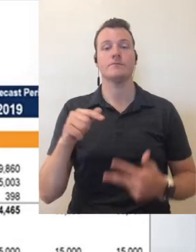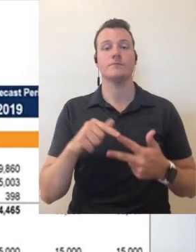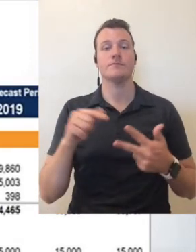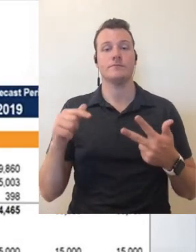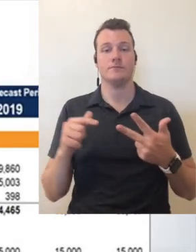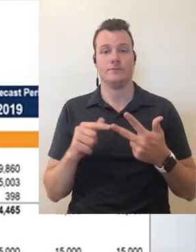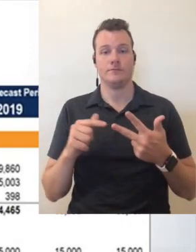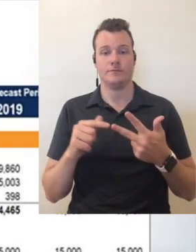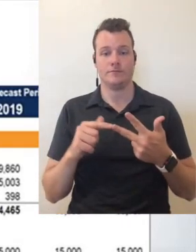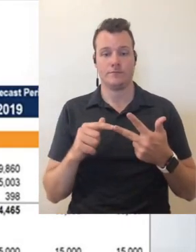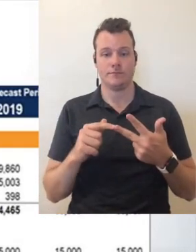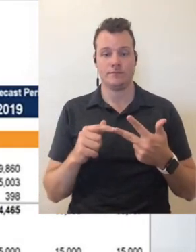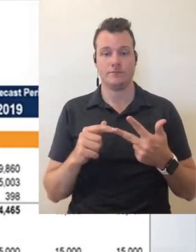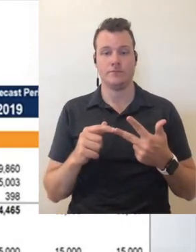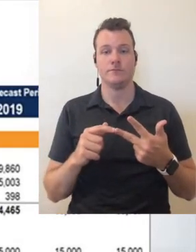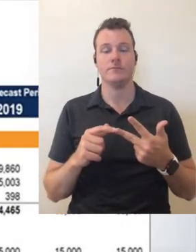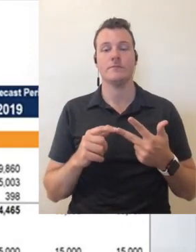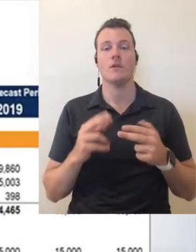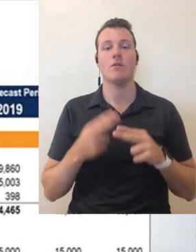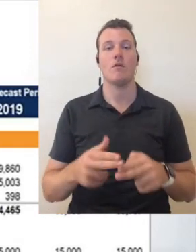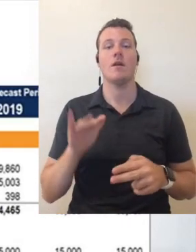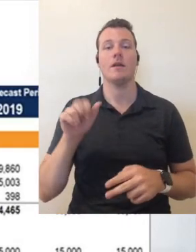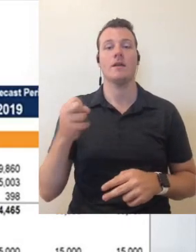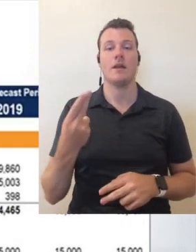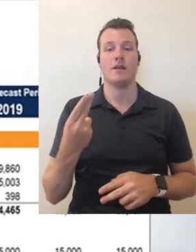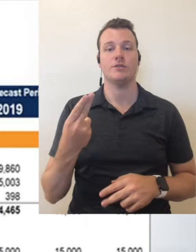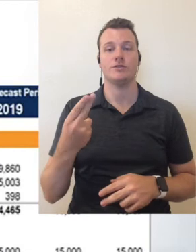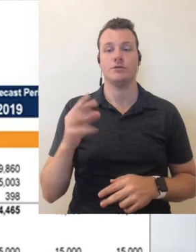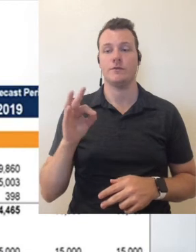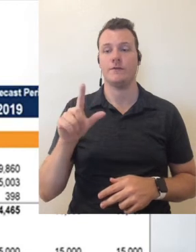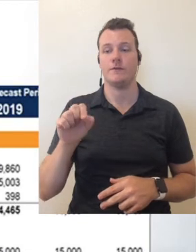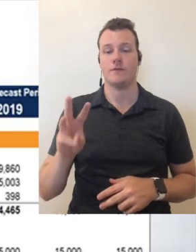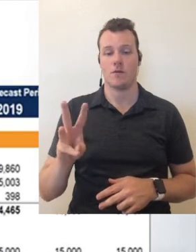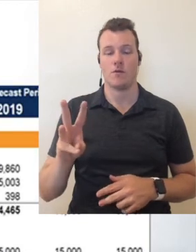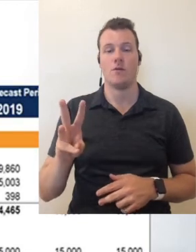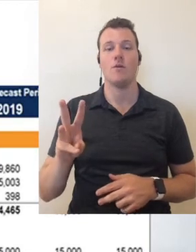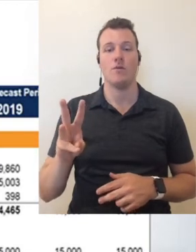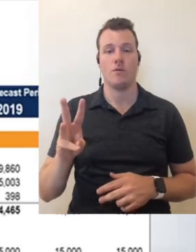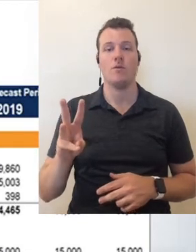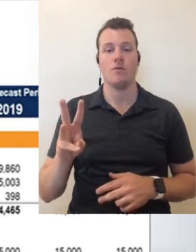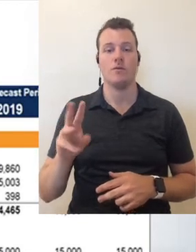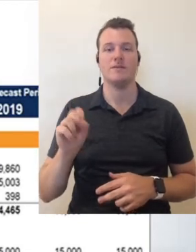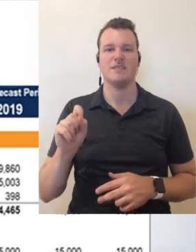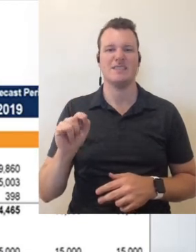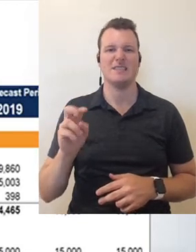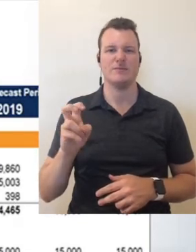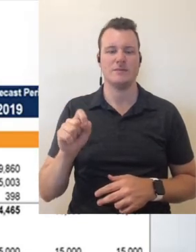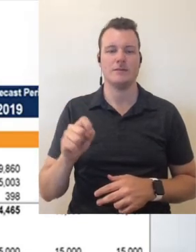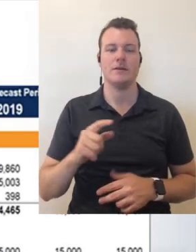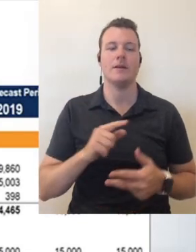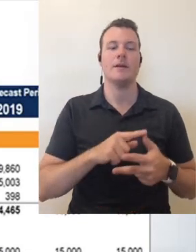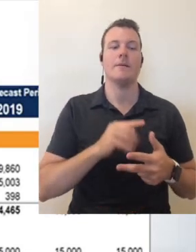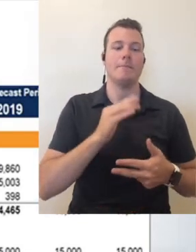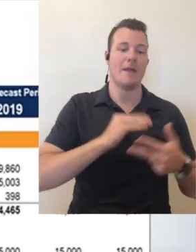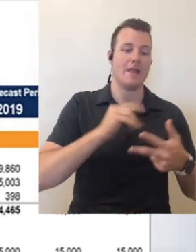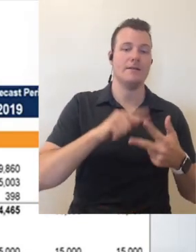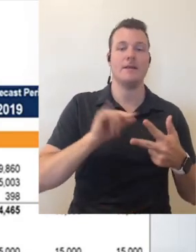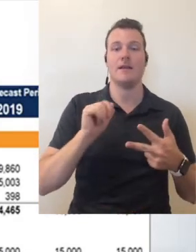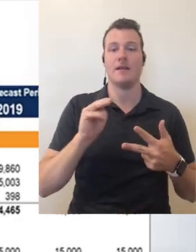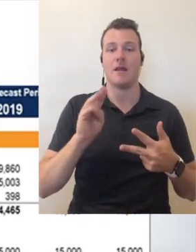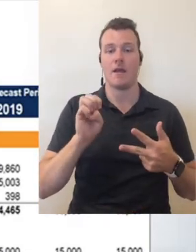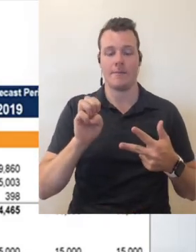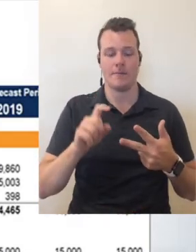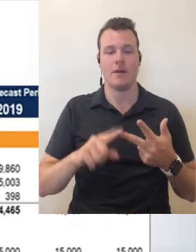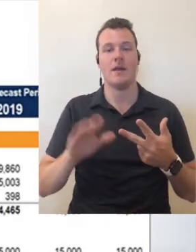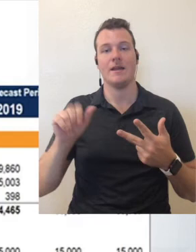Okay, and then this next one here is your cash flow statement, okay? So the balance sheet, the